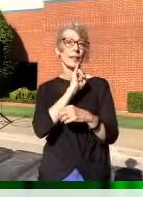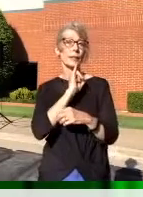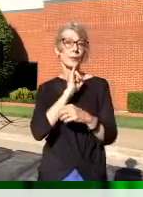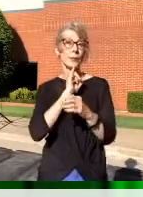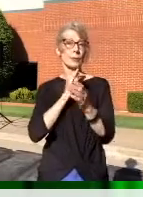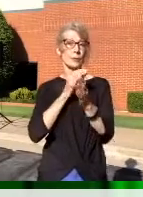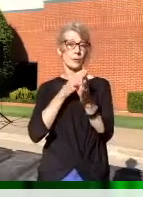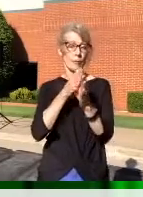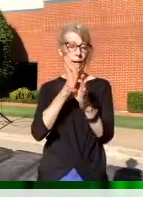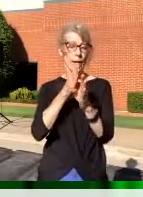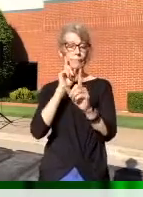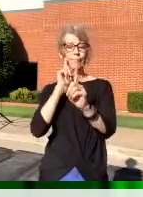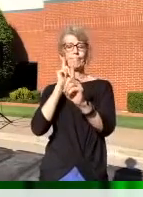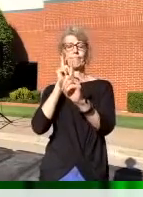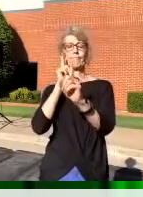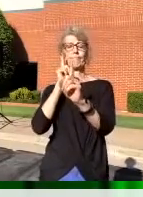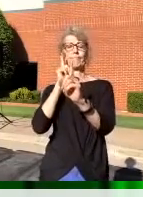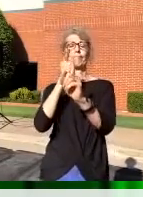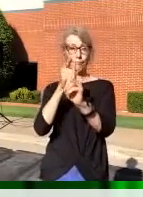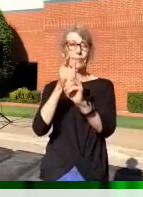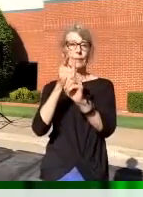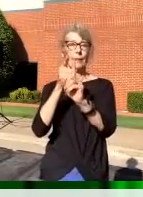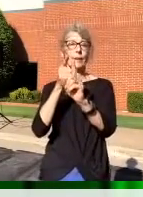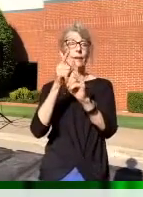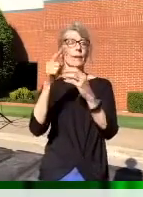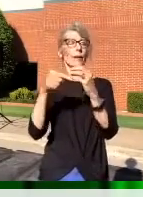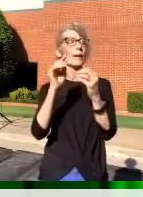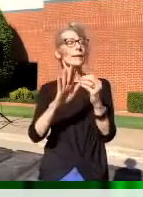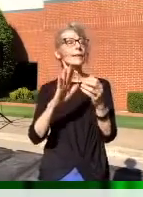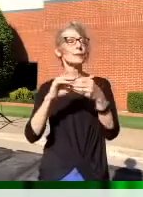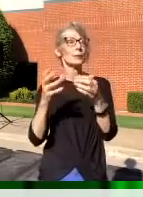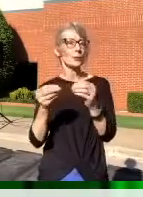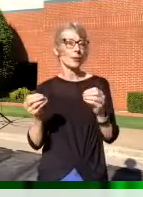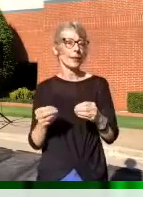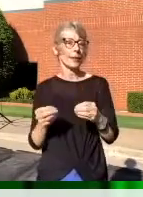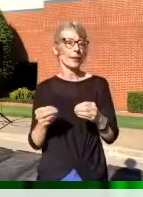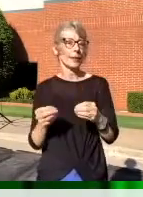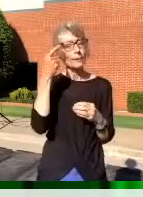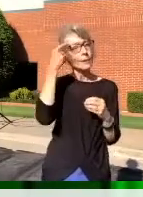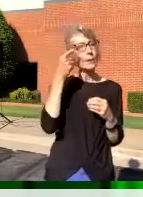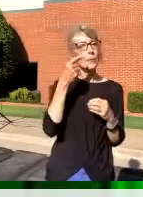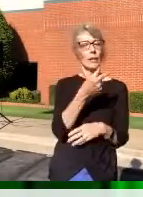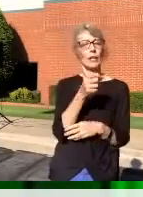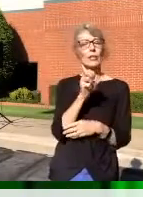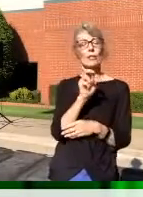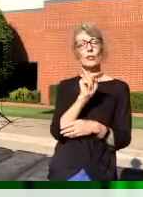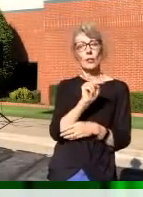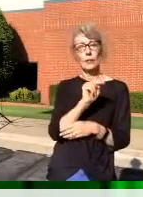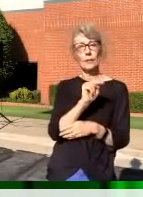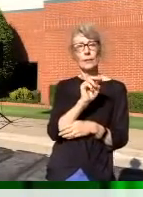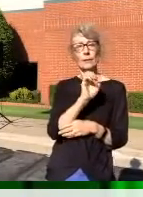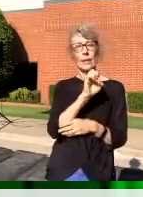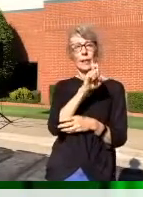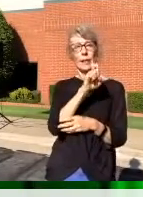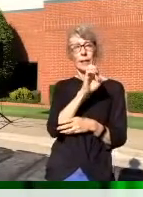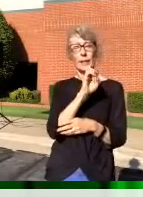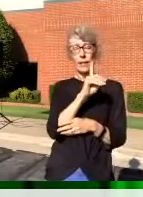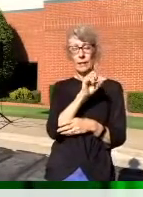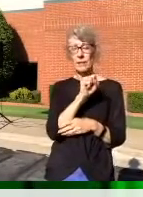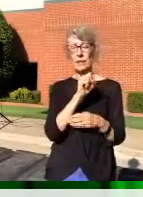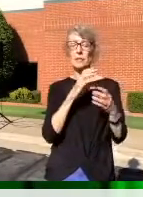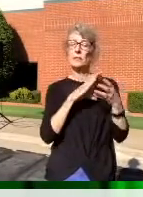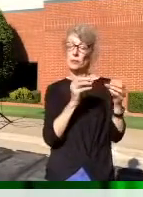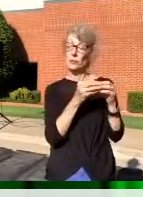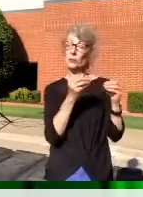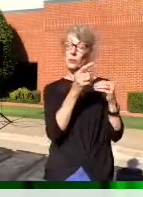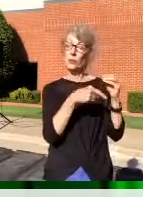is when you think about the Old Testament narrative, mainly Genesis, Exodus, which tell the primary narrative of Israel,